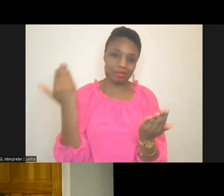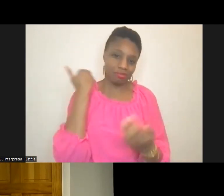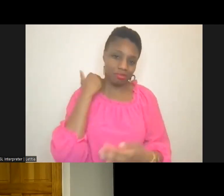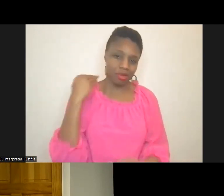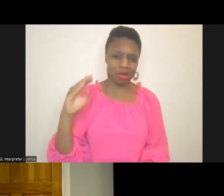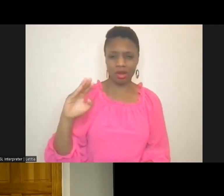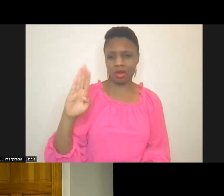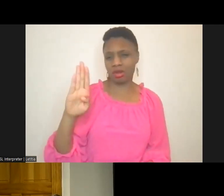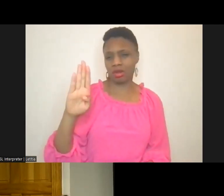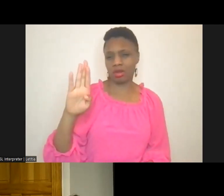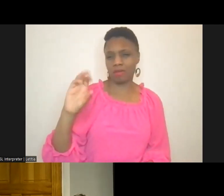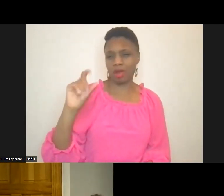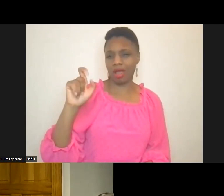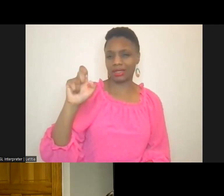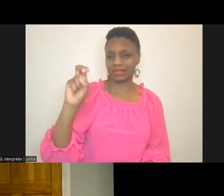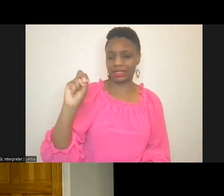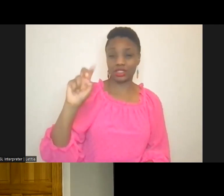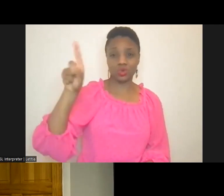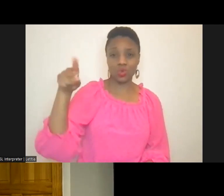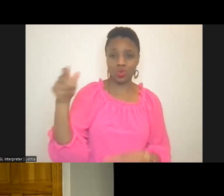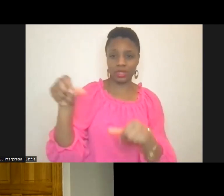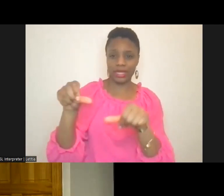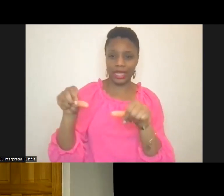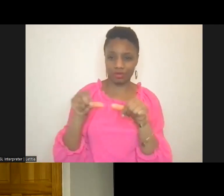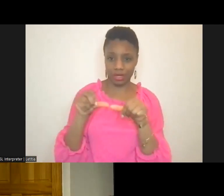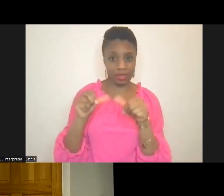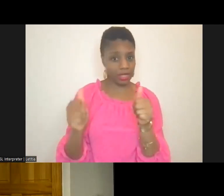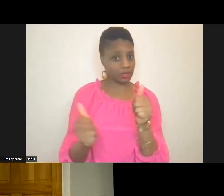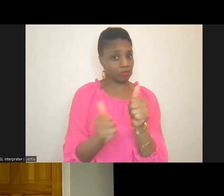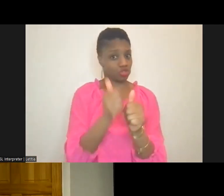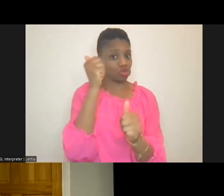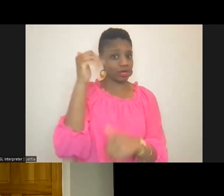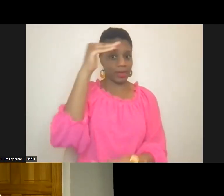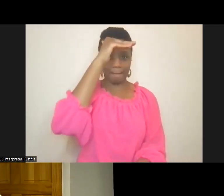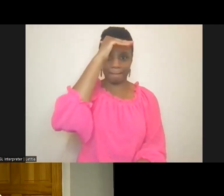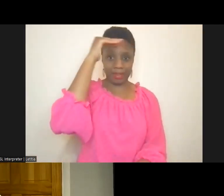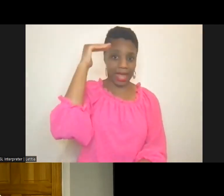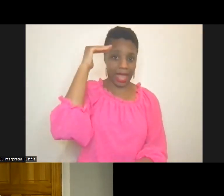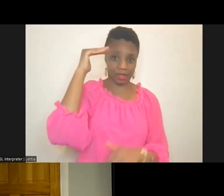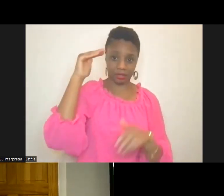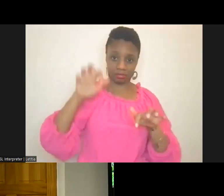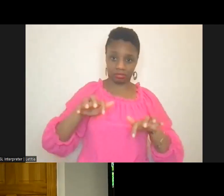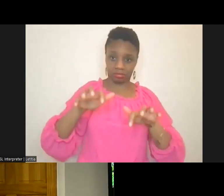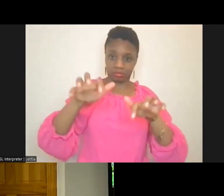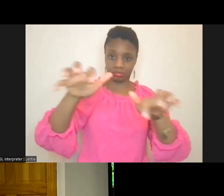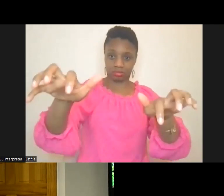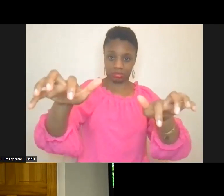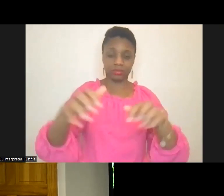only municipality in Massachusetts that's majority Black person